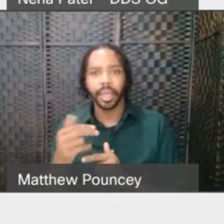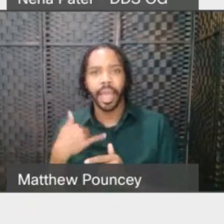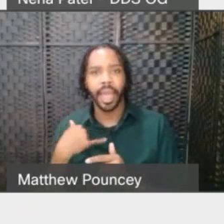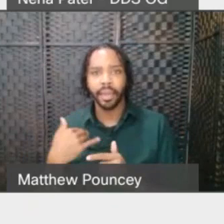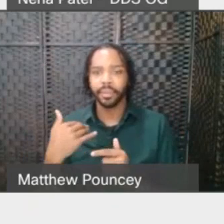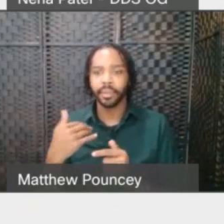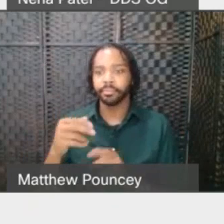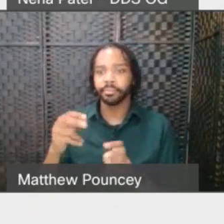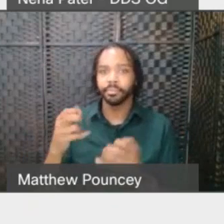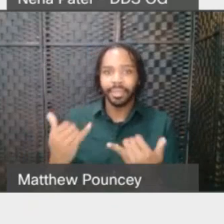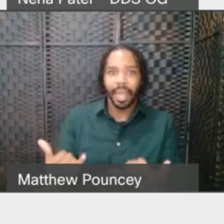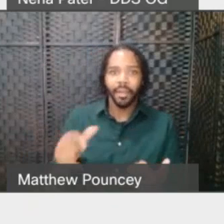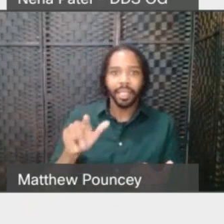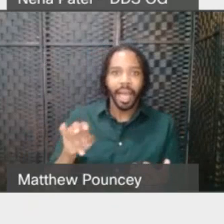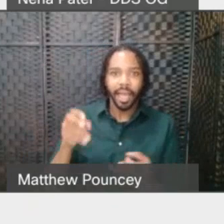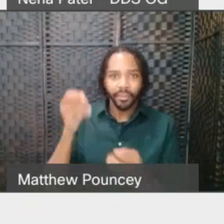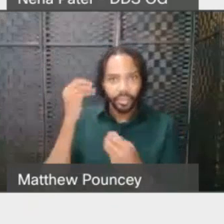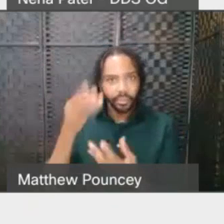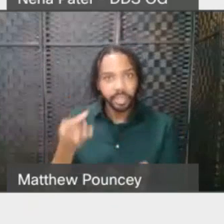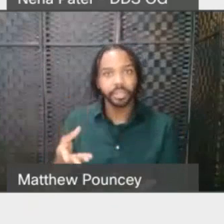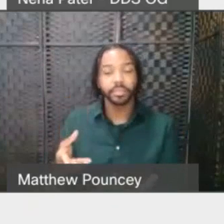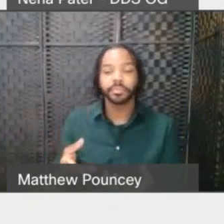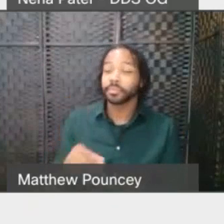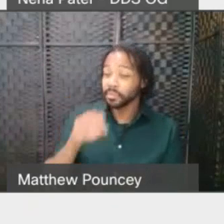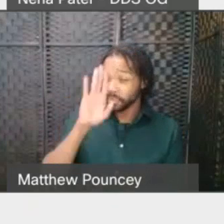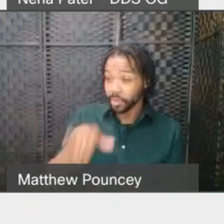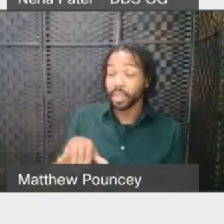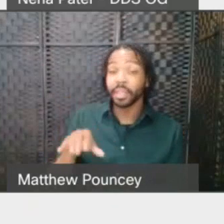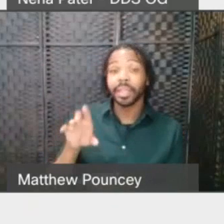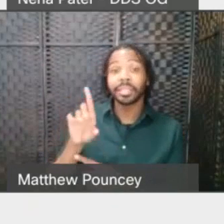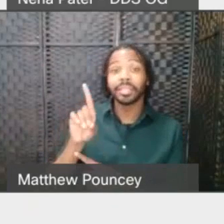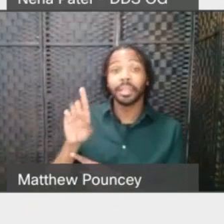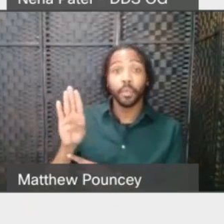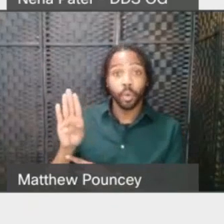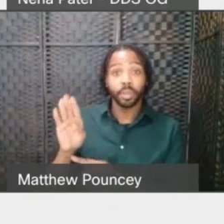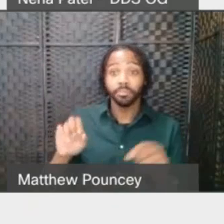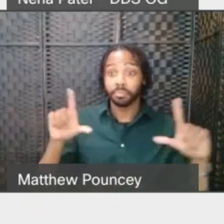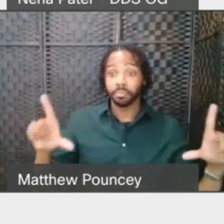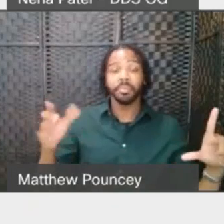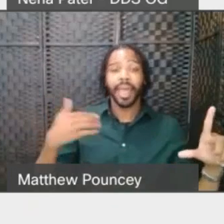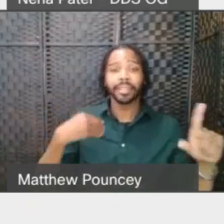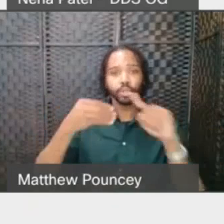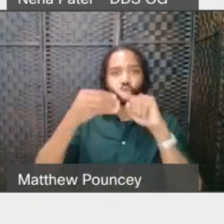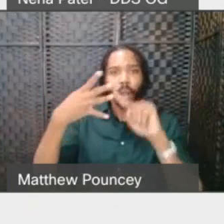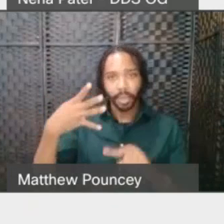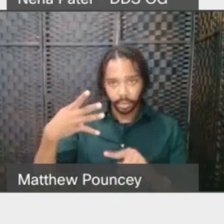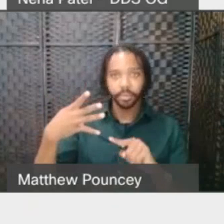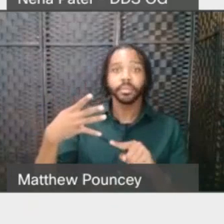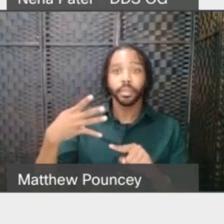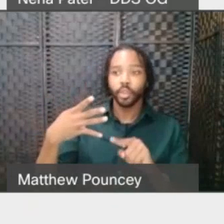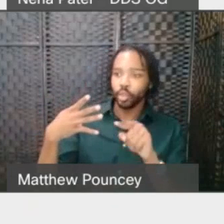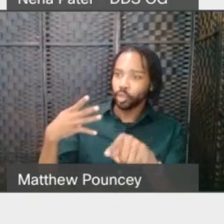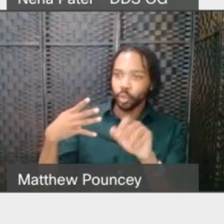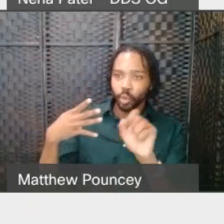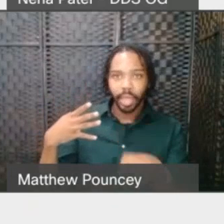My understanding in the dashboard, as I stated earlier, there is a drop-down menu to indicate whether or not you are unvaxxed, if